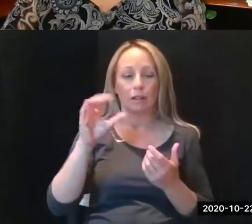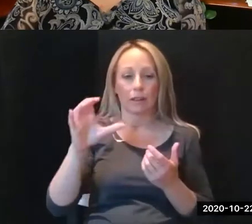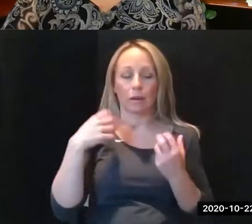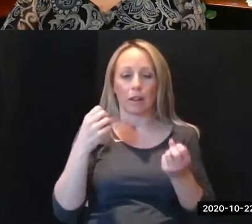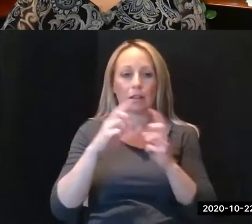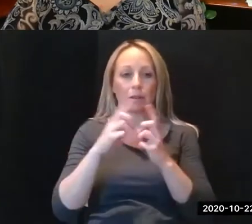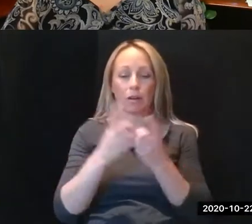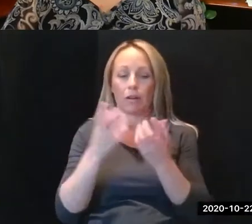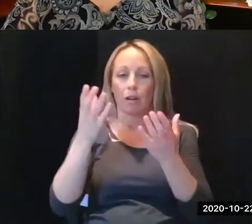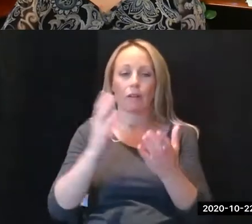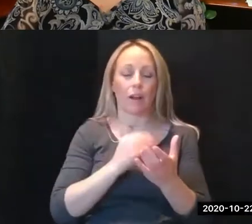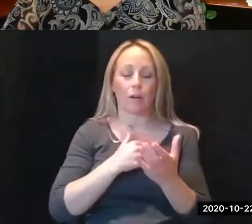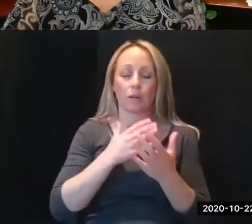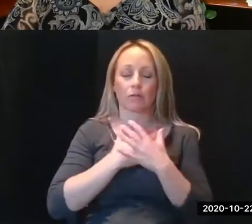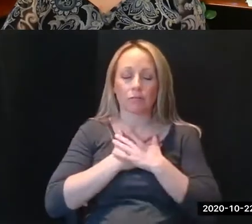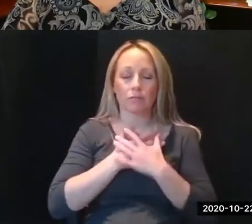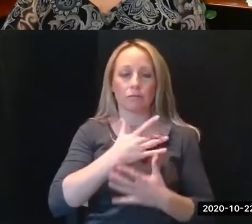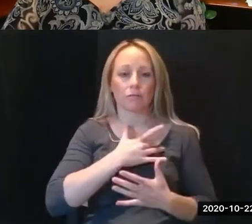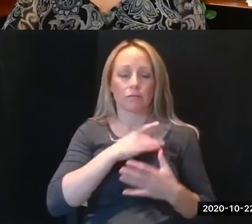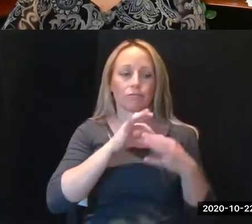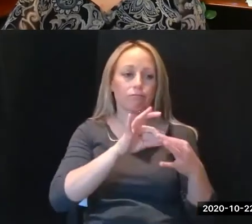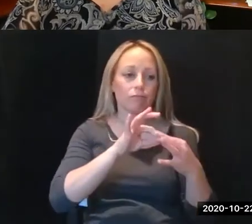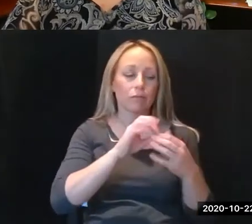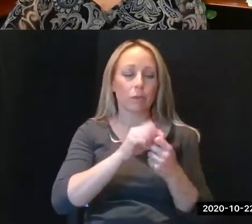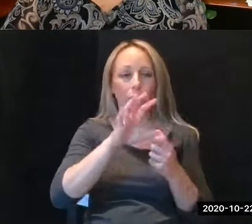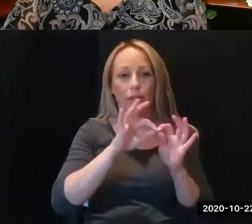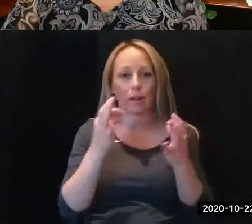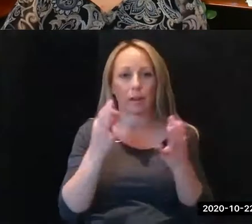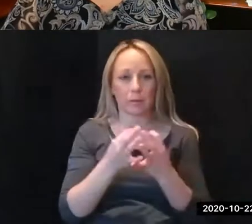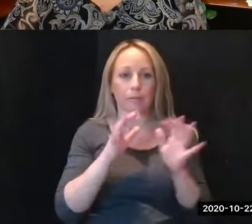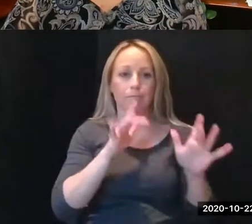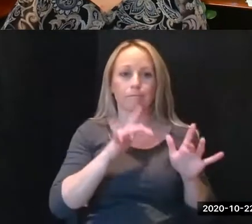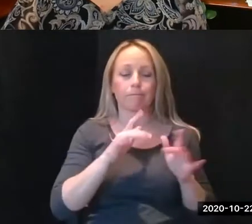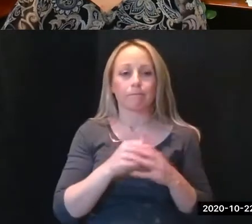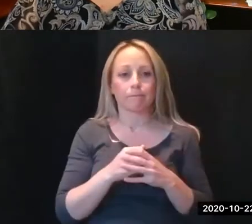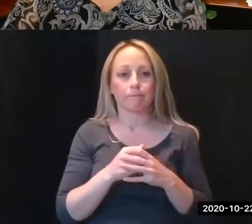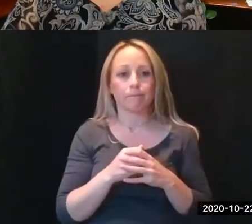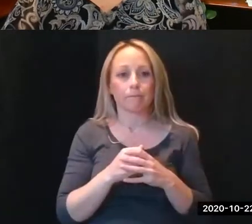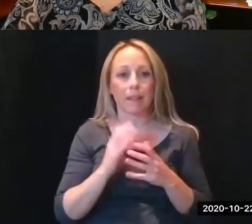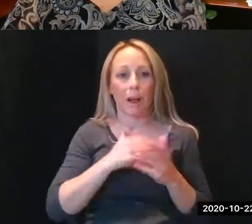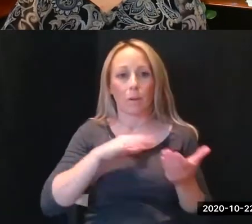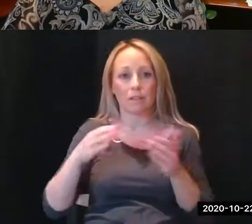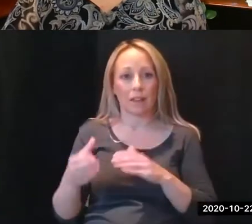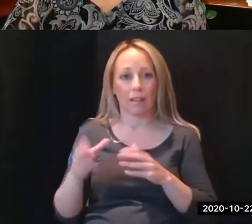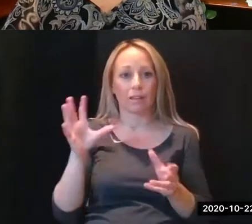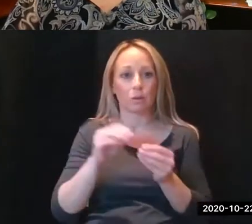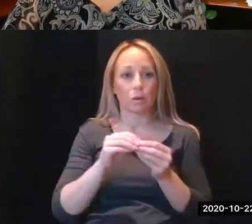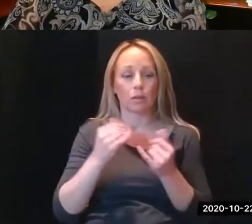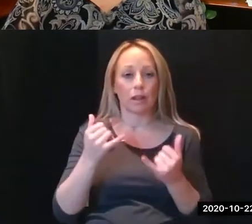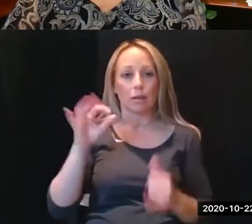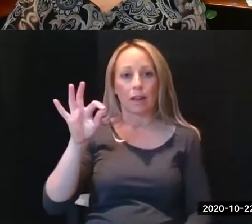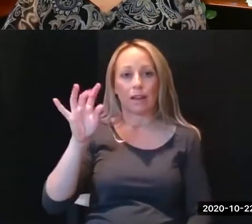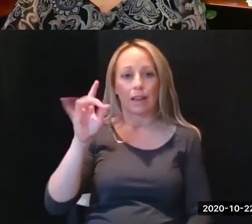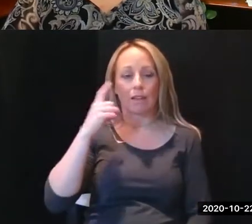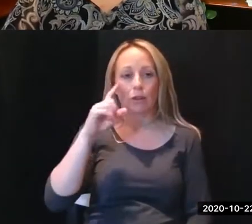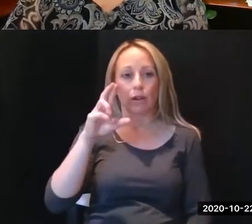offer our deepest sympathy to this person's family and friends. Our deaths are now at 98 for Rock Island County